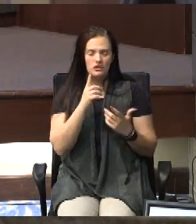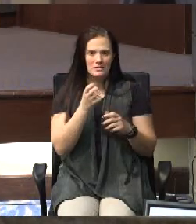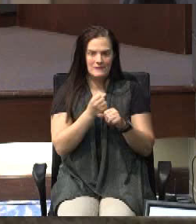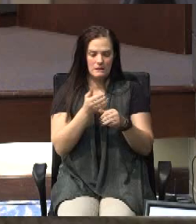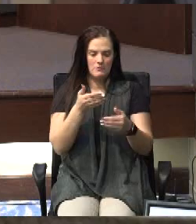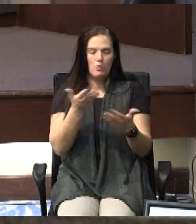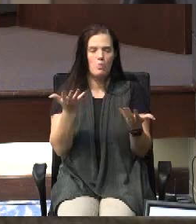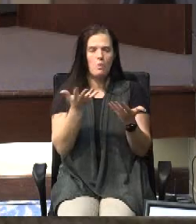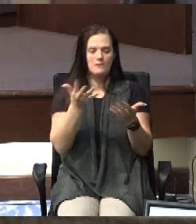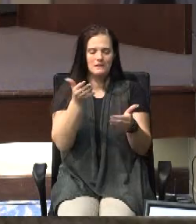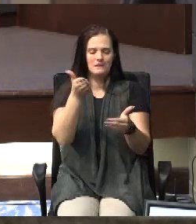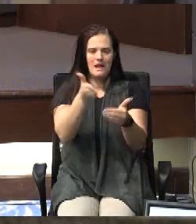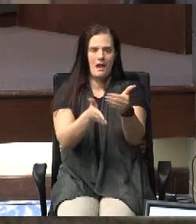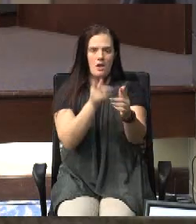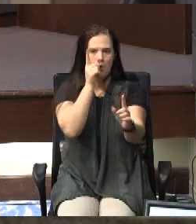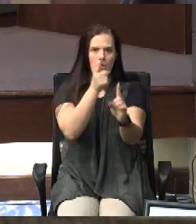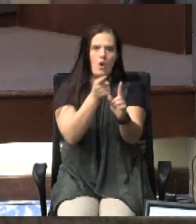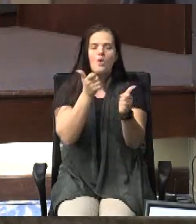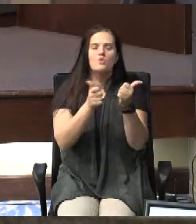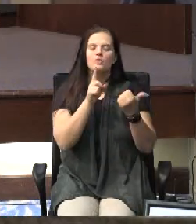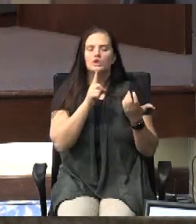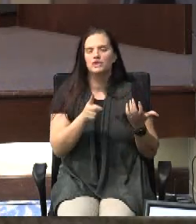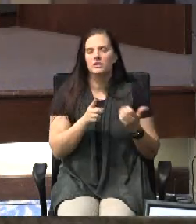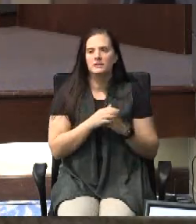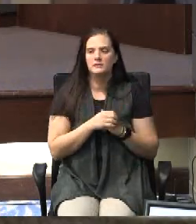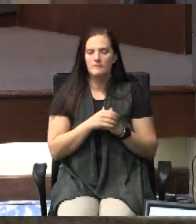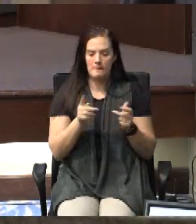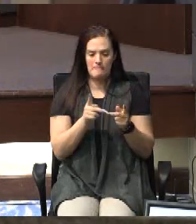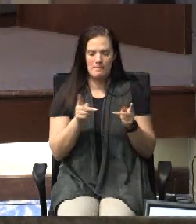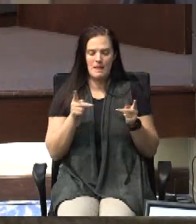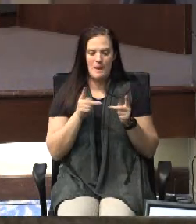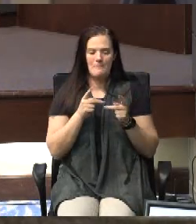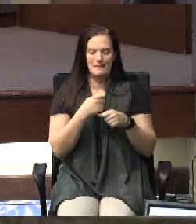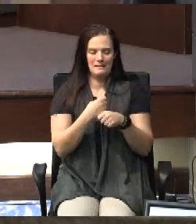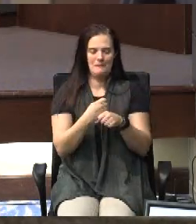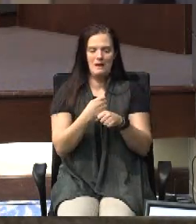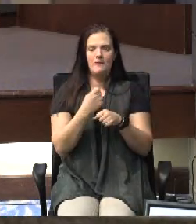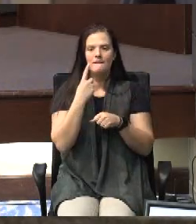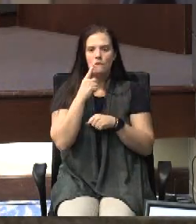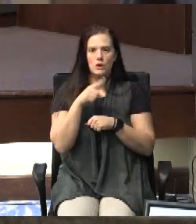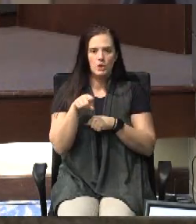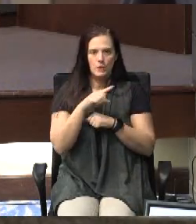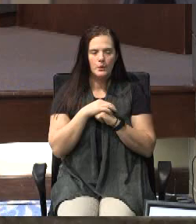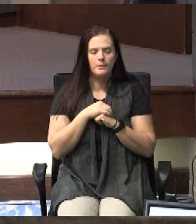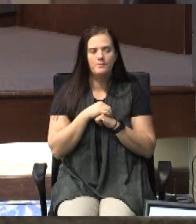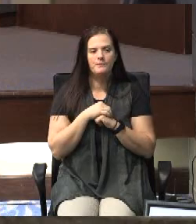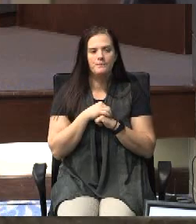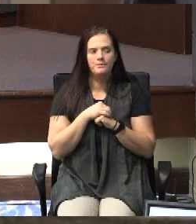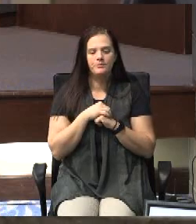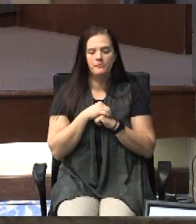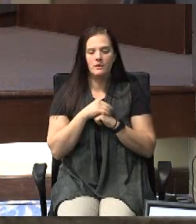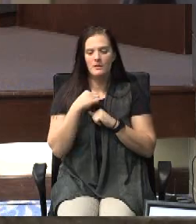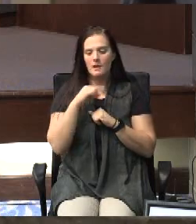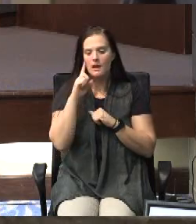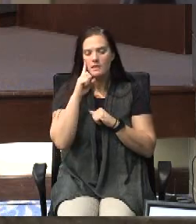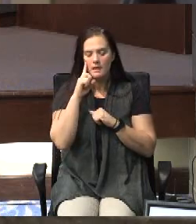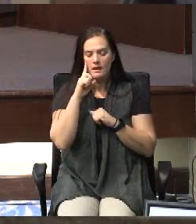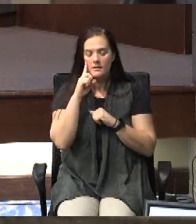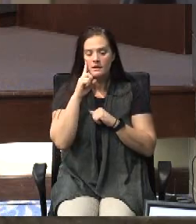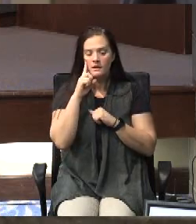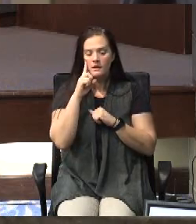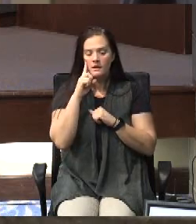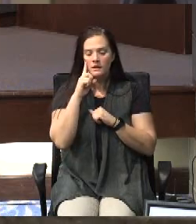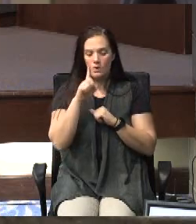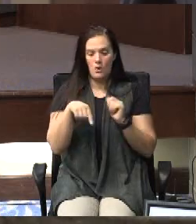the end goal, which is just a place made that is for you. I think